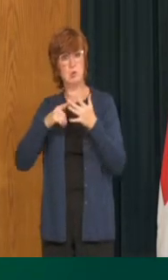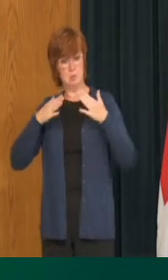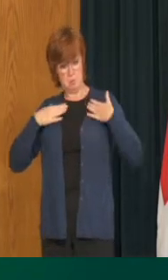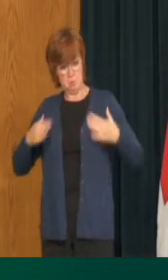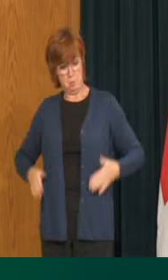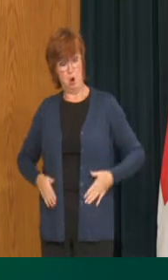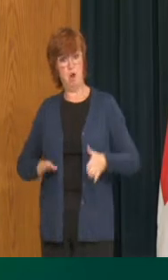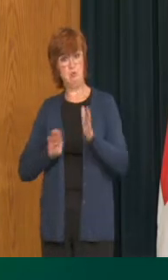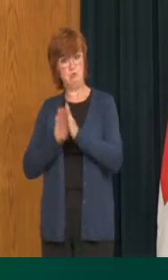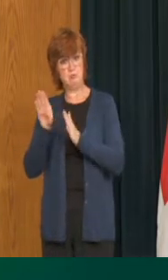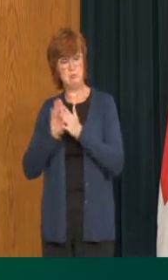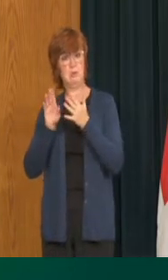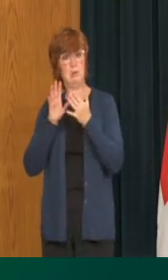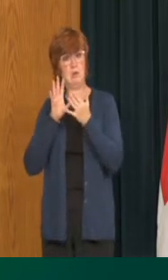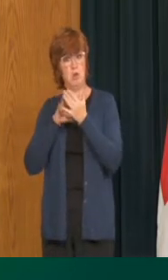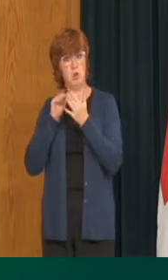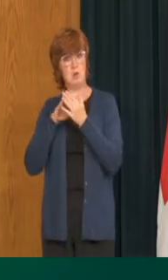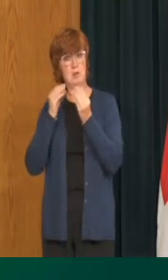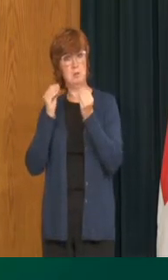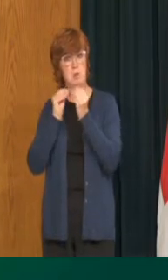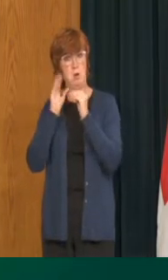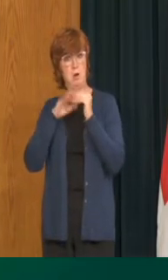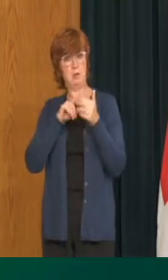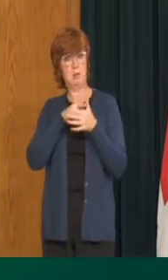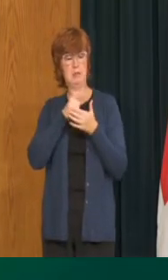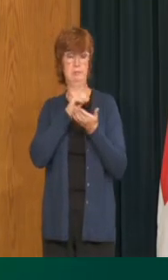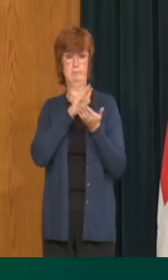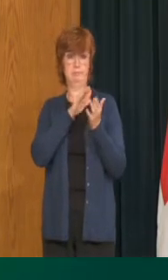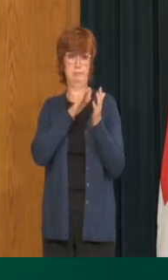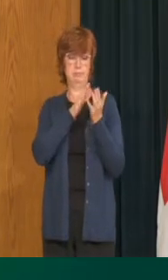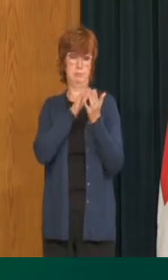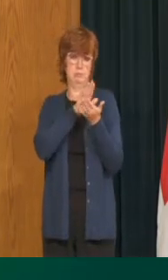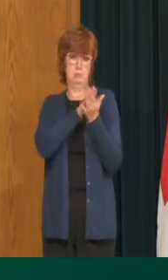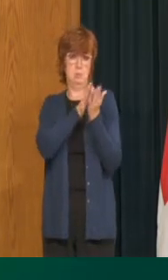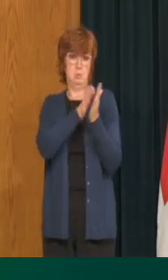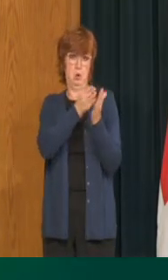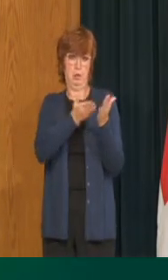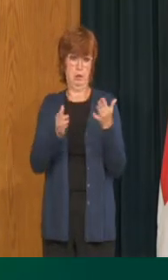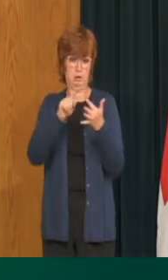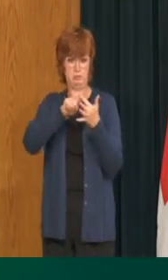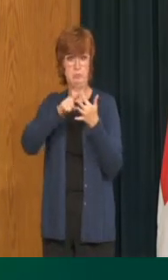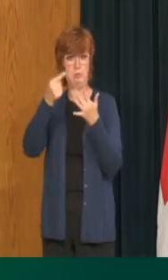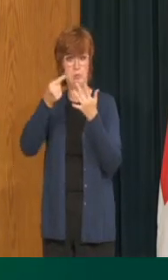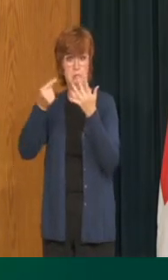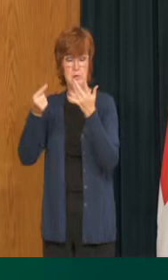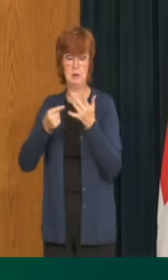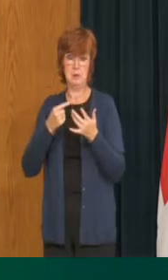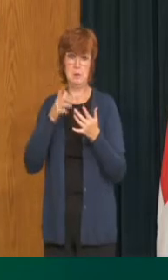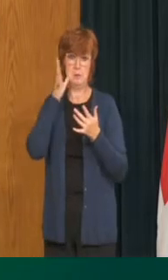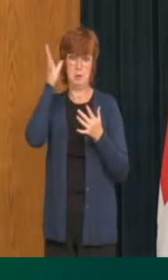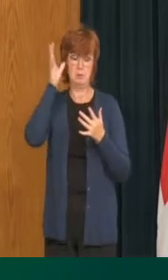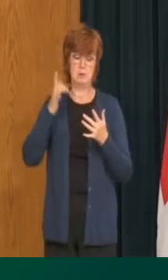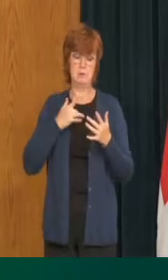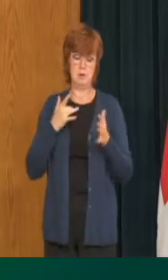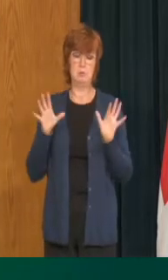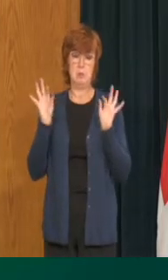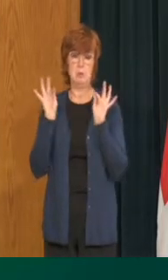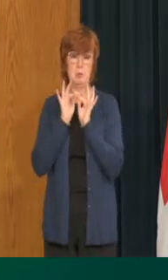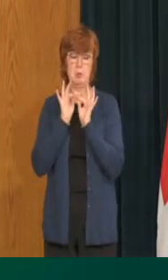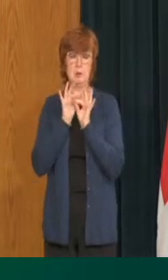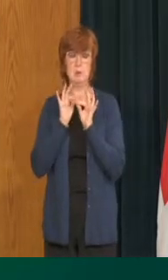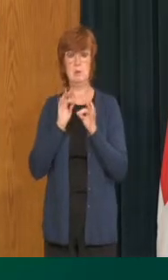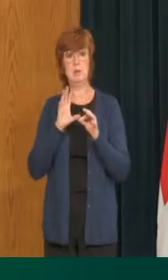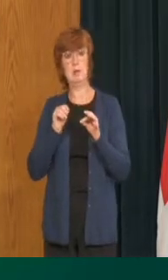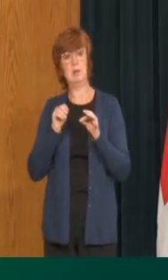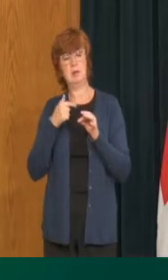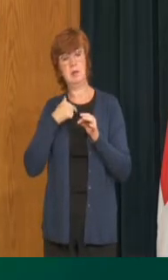safe, I think they are also making sure that even though things are a bit different, but it's a welcoming place for students going back to school. And